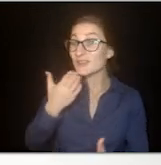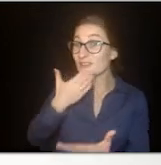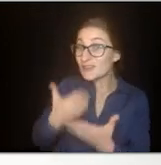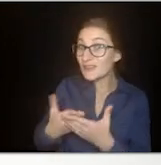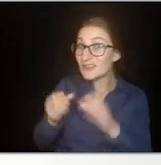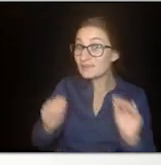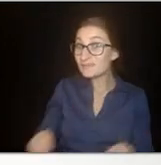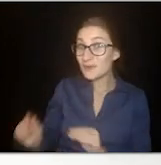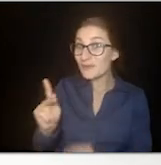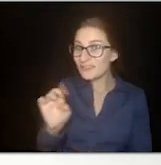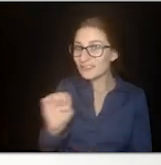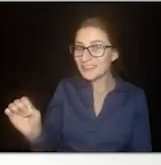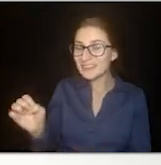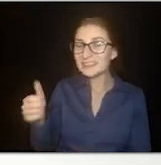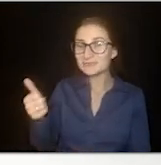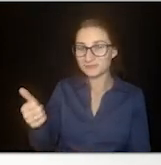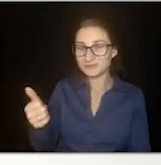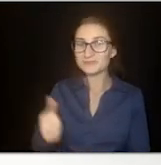Good. Moved knee.